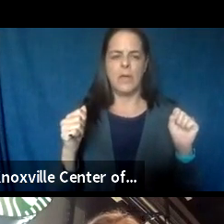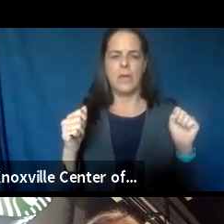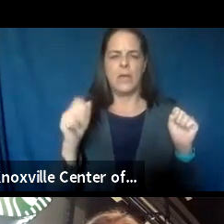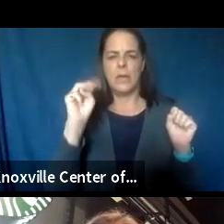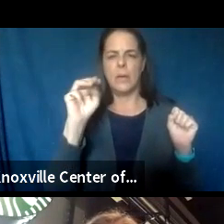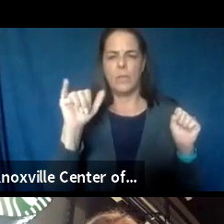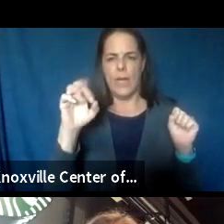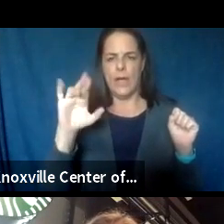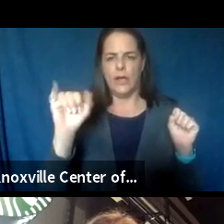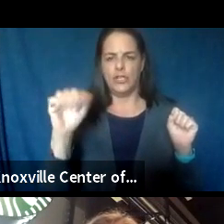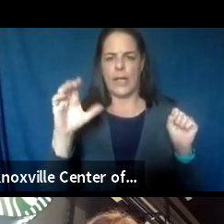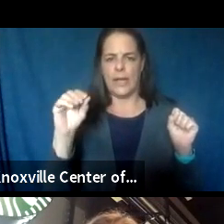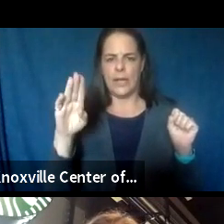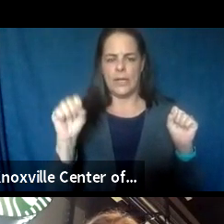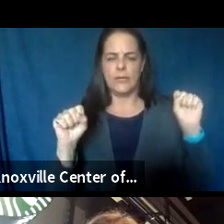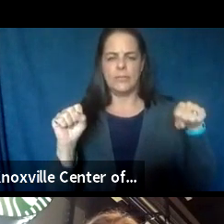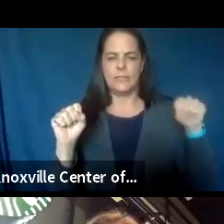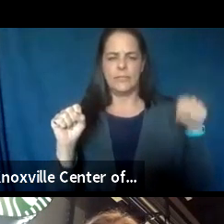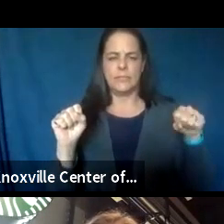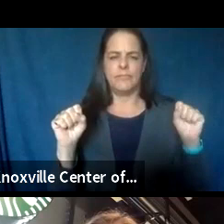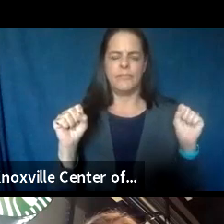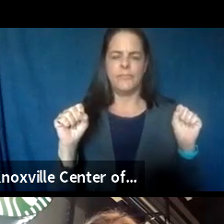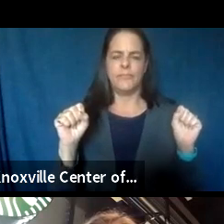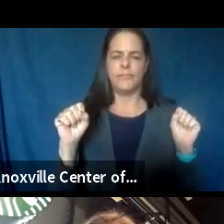Mayor Jacobs? Yes.